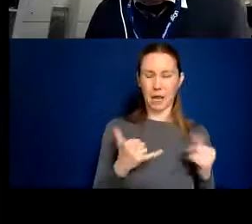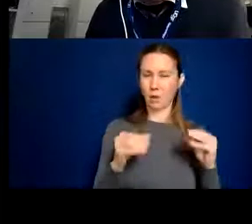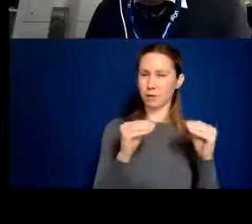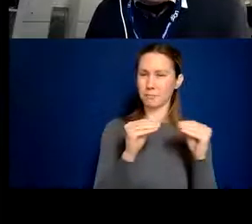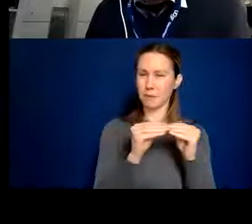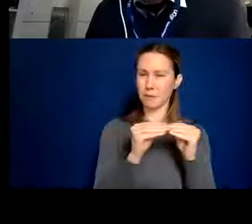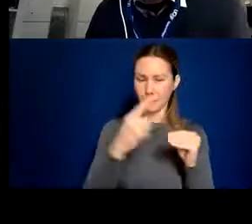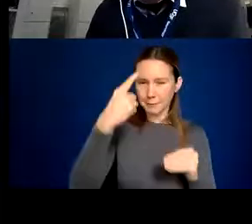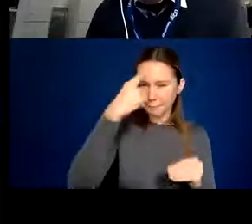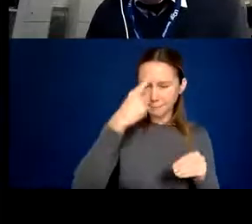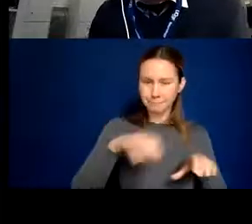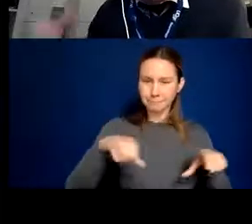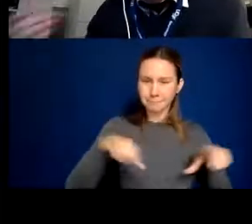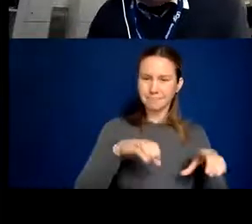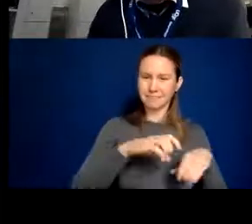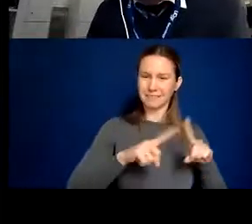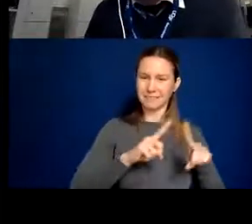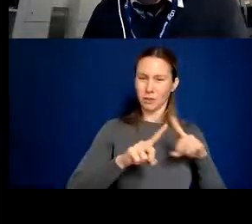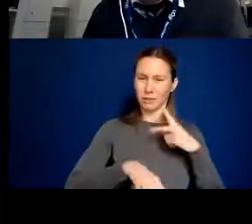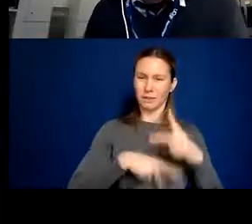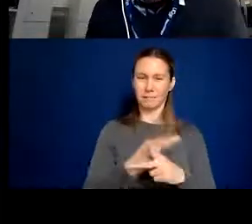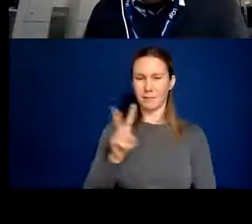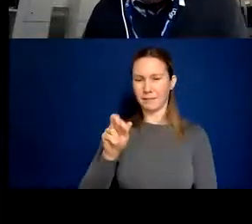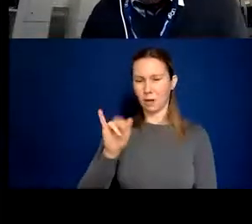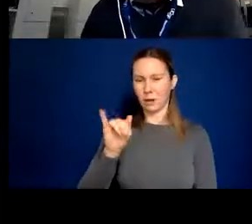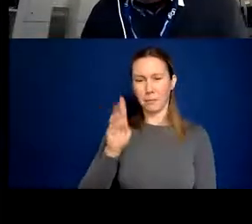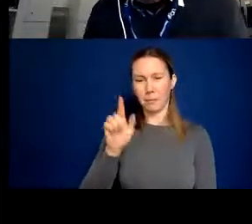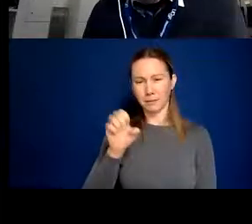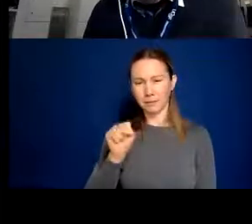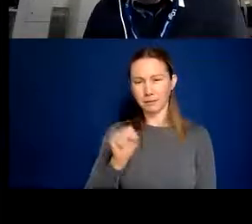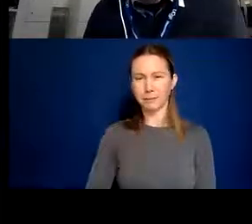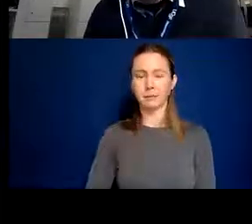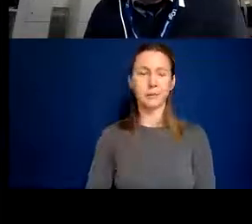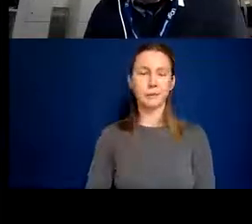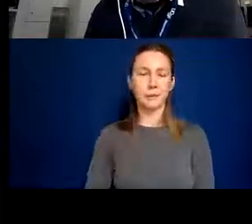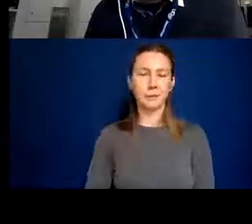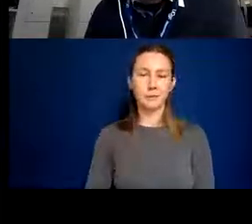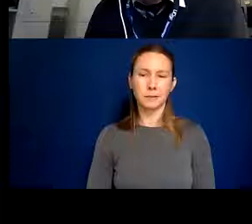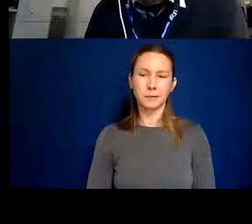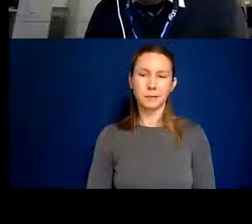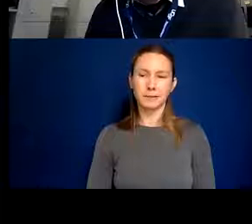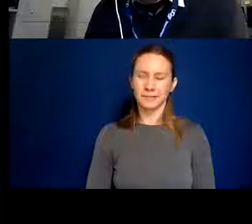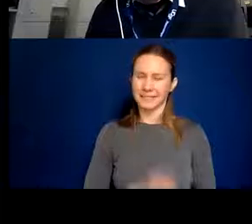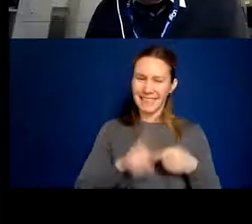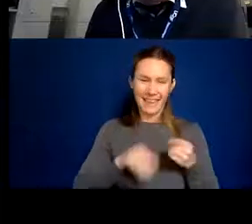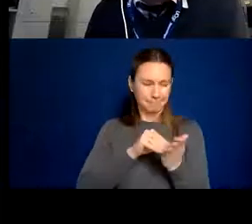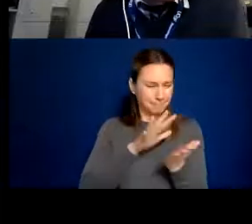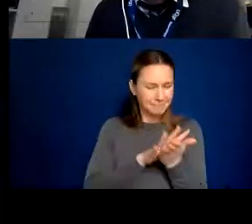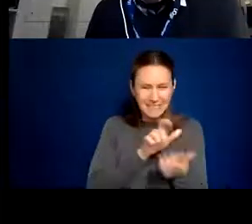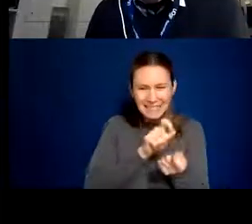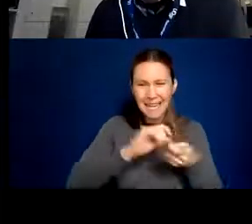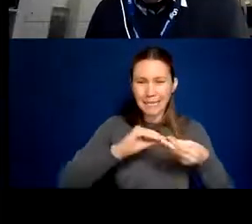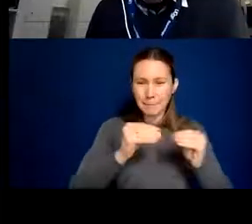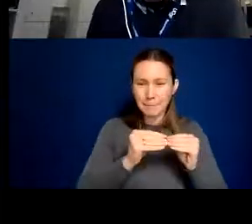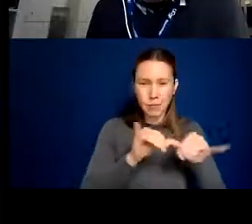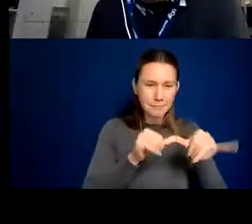phenomenological type of variables, outcome variables, less quantitative, more qualitative.